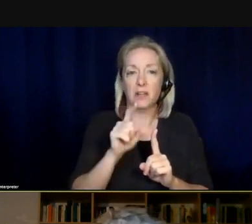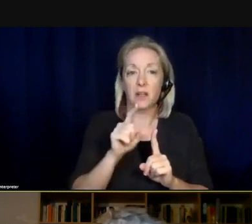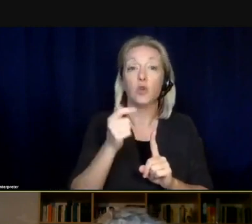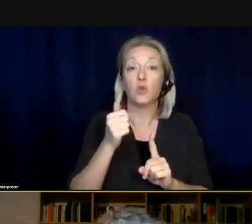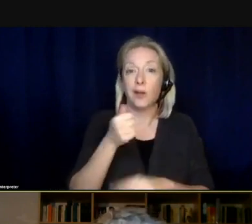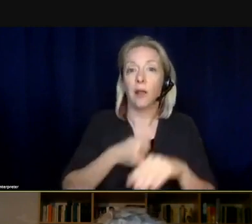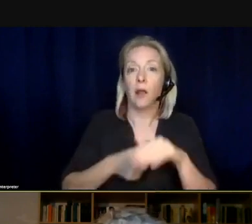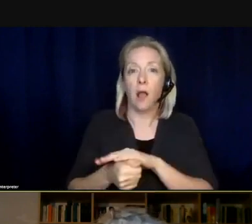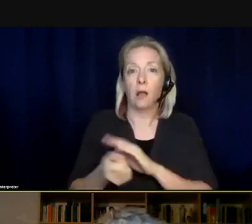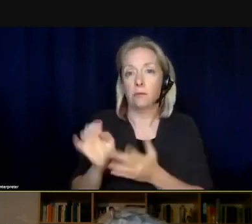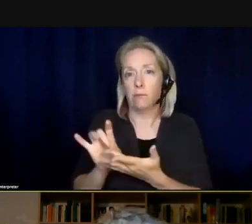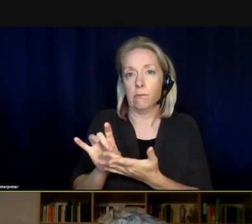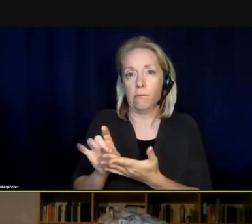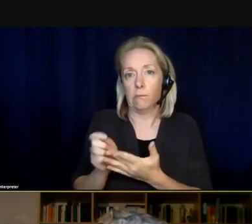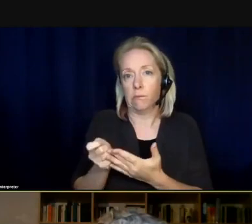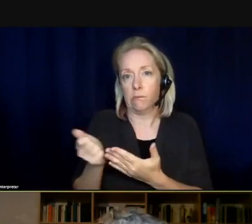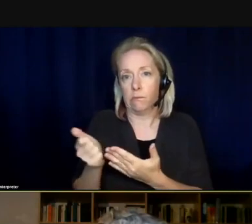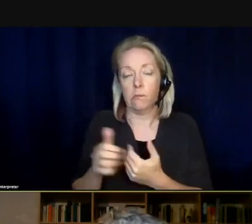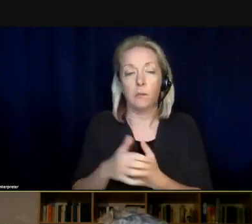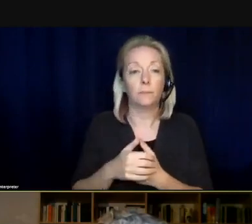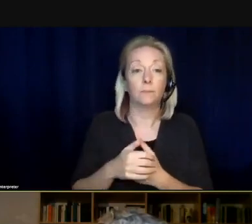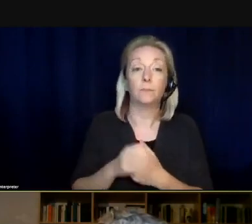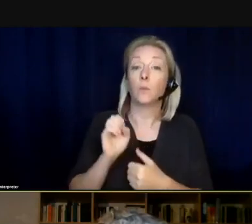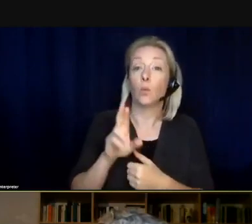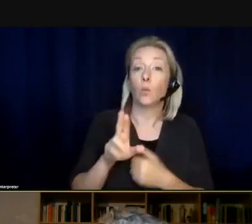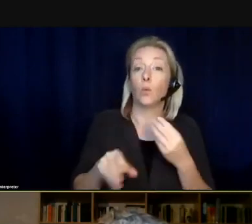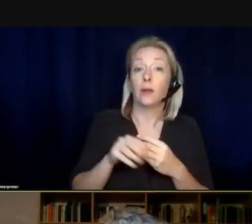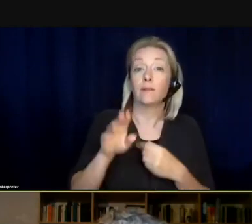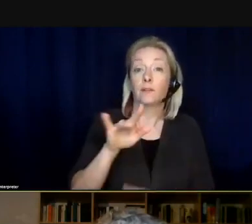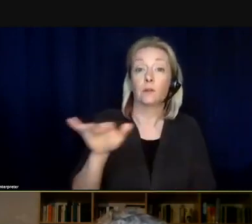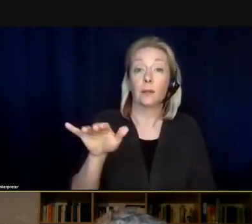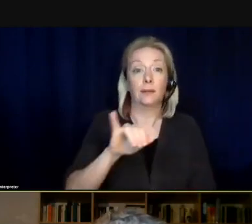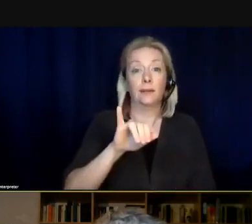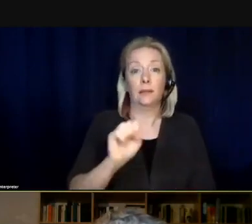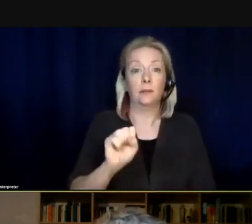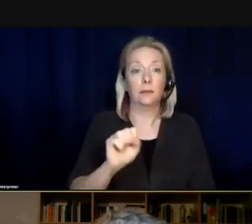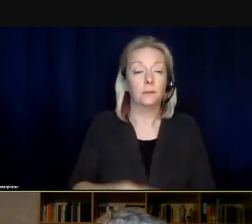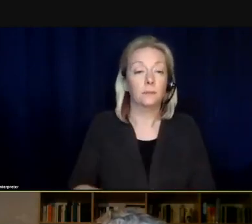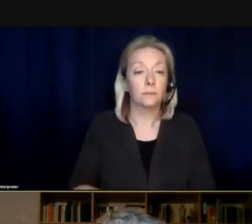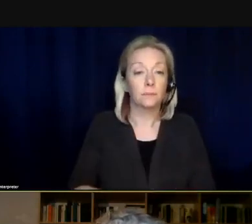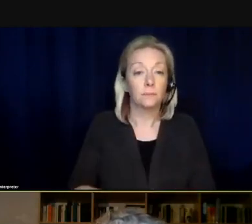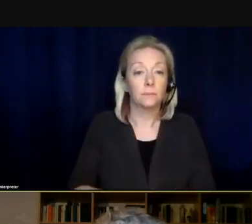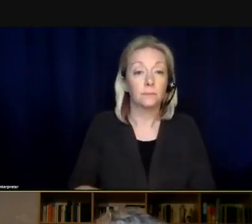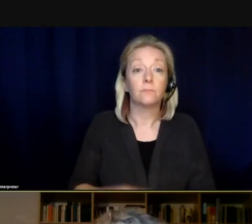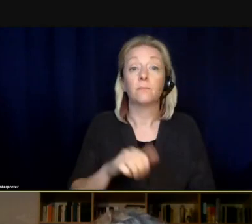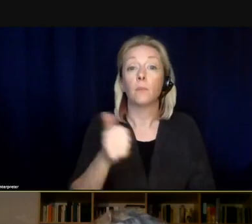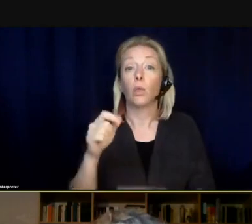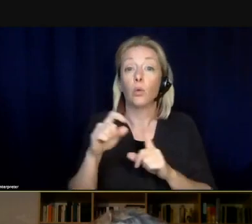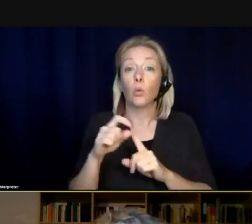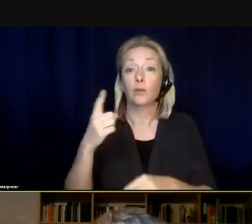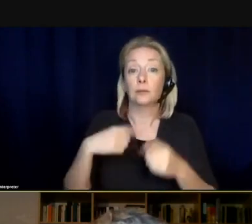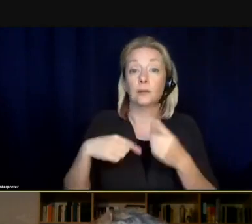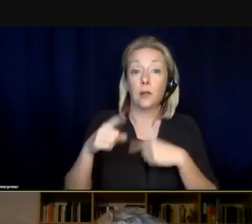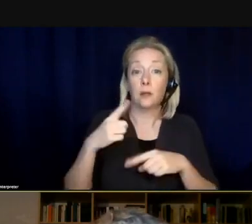it. You can also fingerspell. Now here's another word, sign. So if